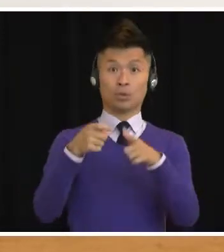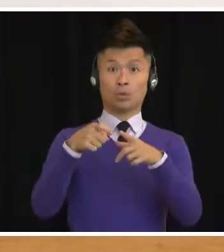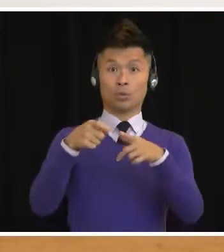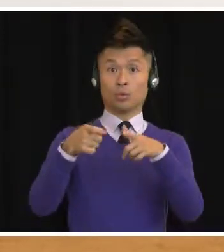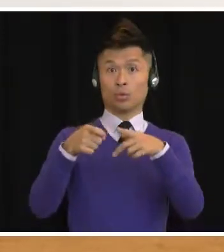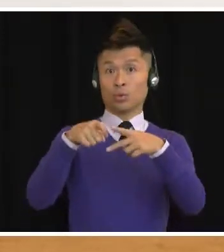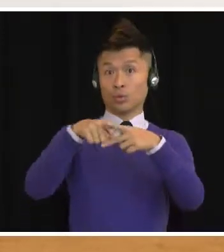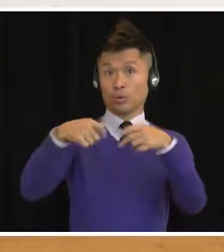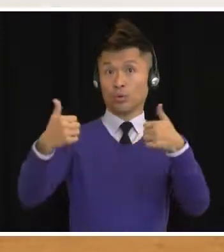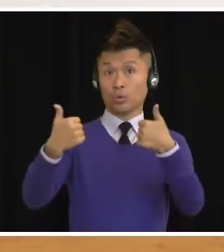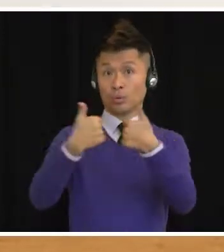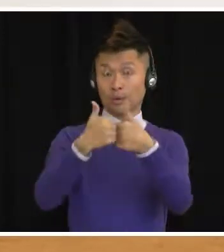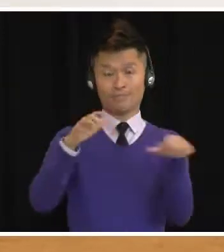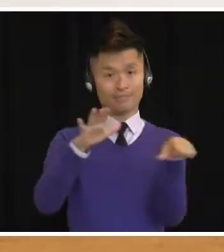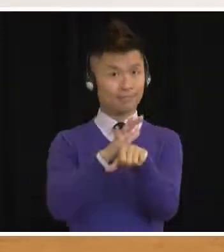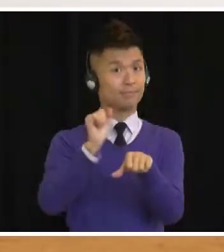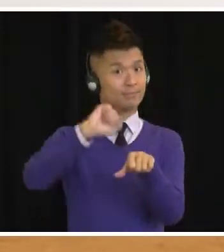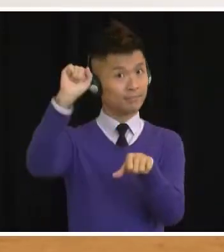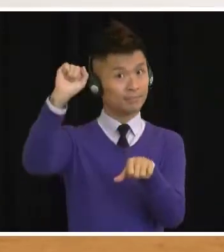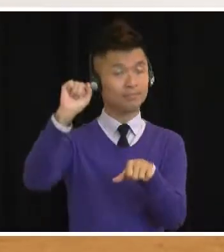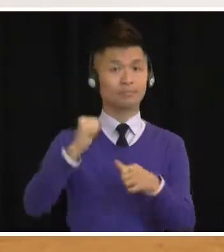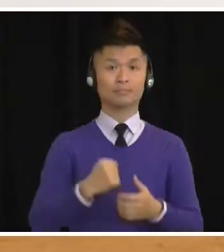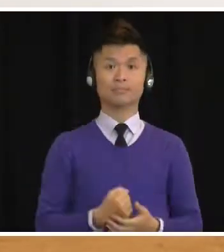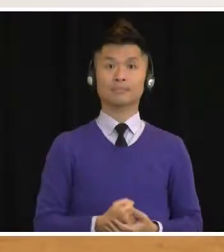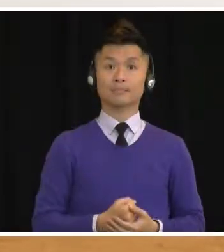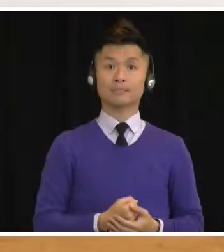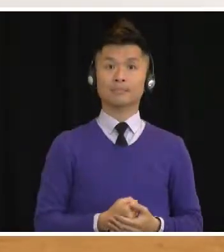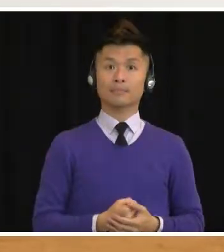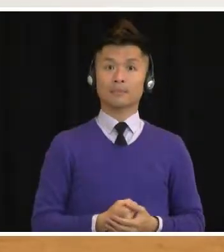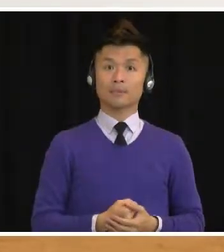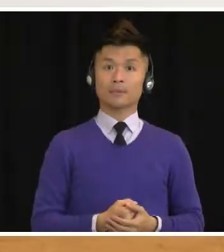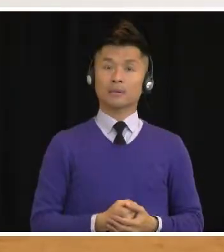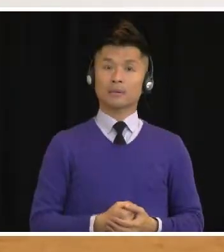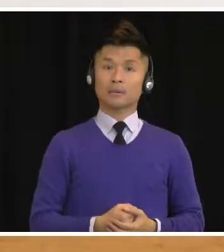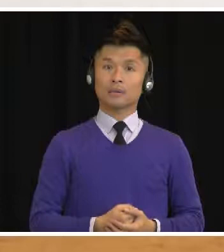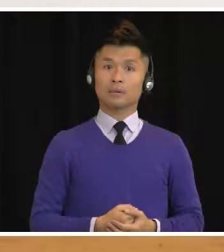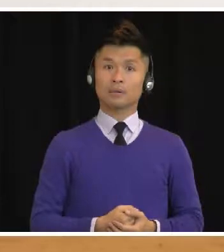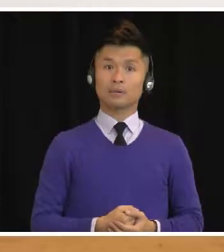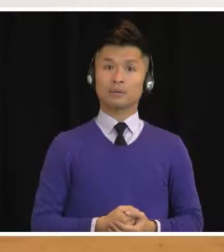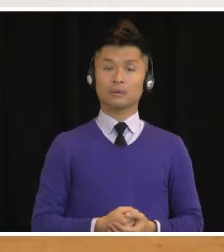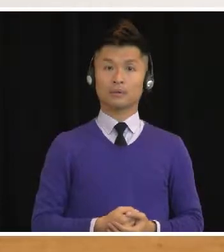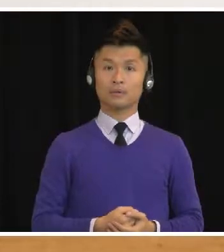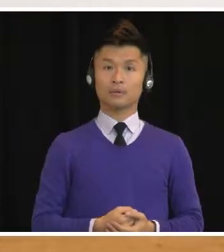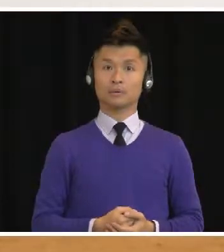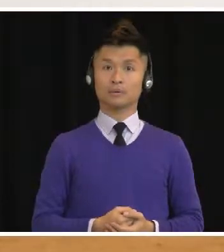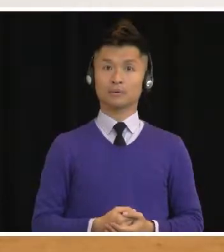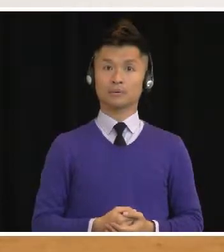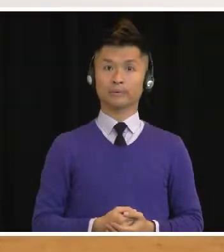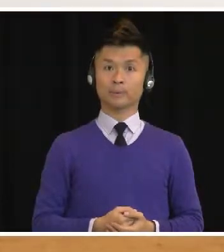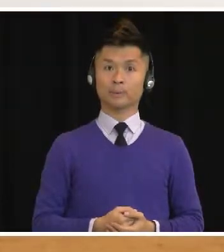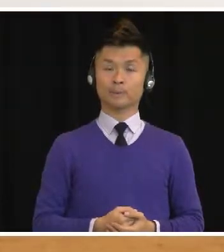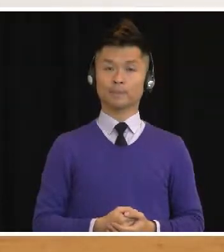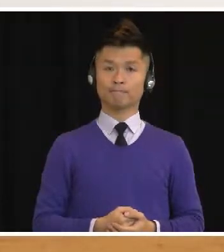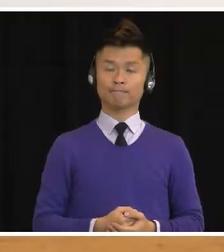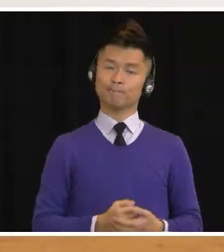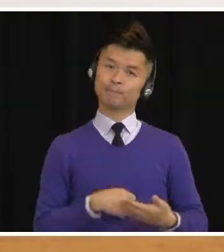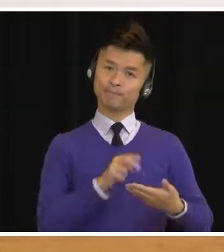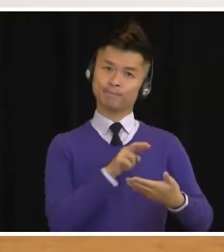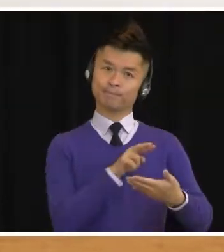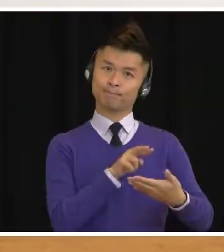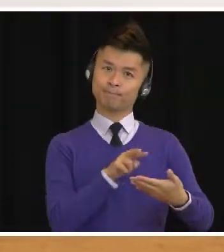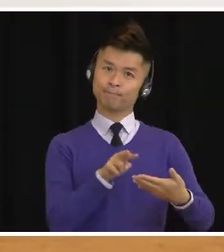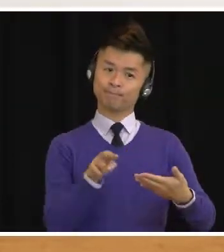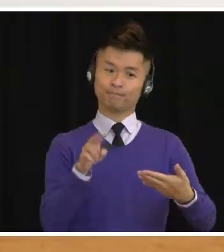It seems that a young person at the age of 18 who finishes